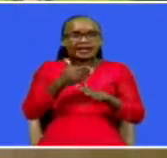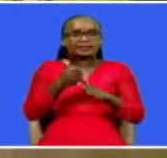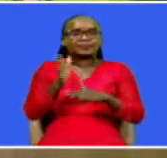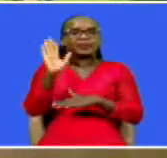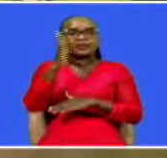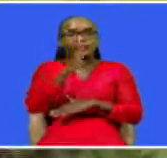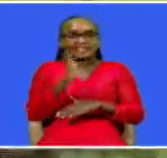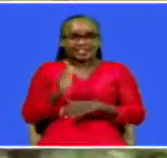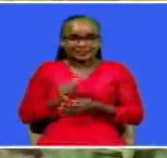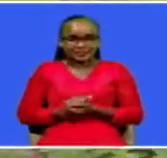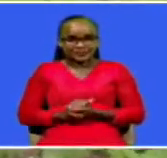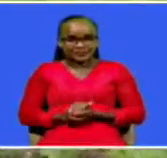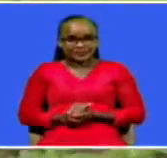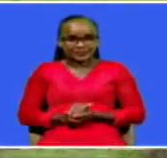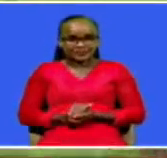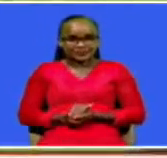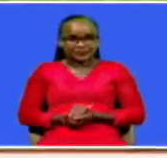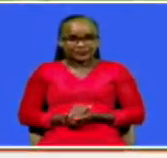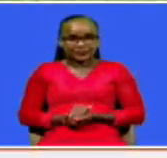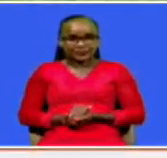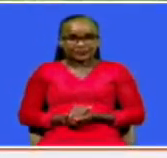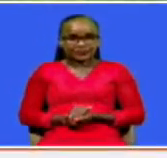forest.